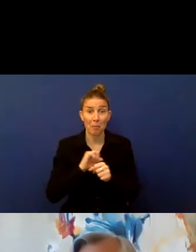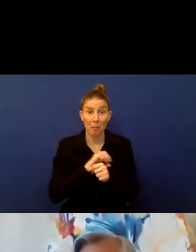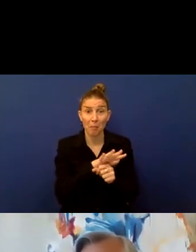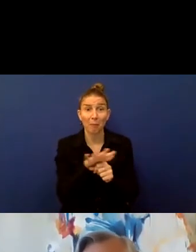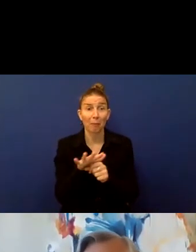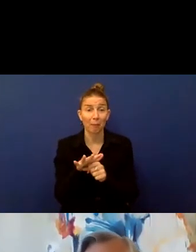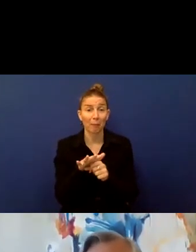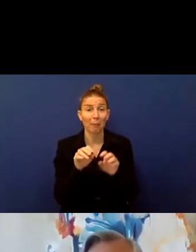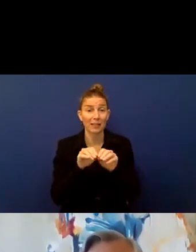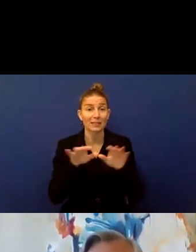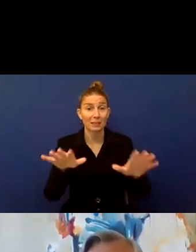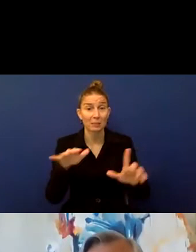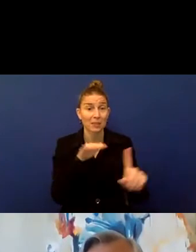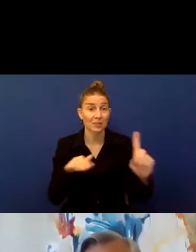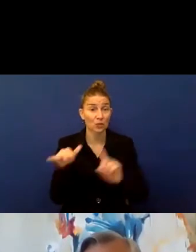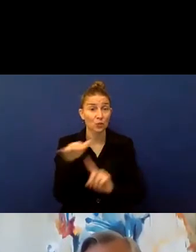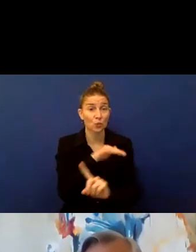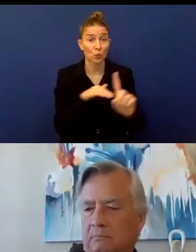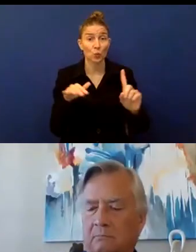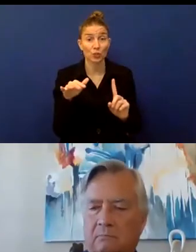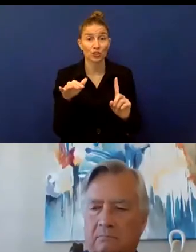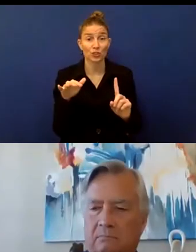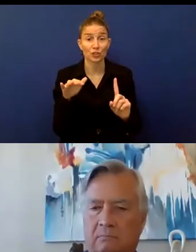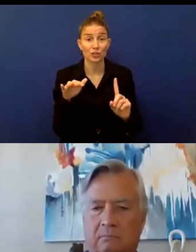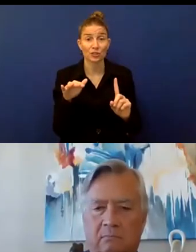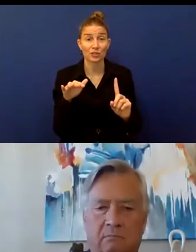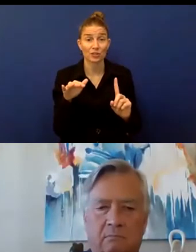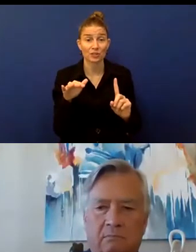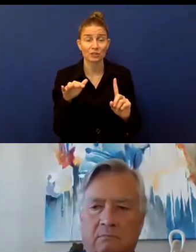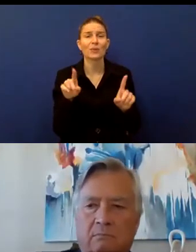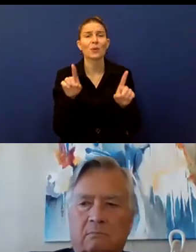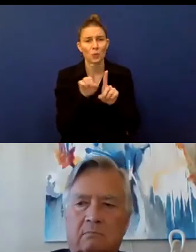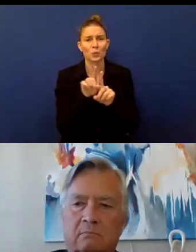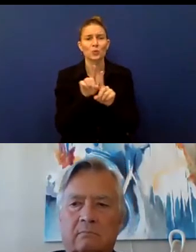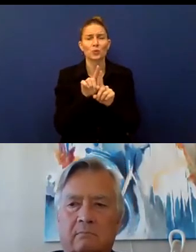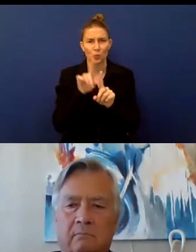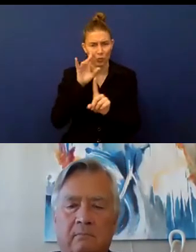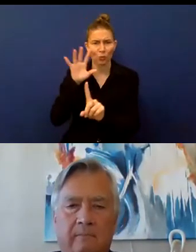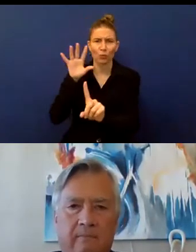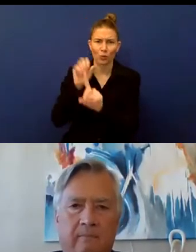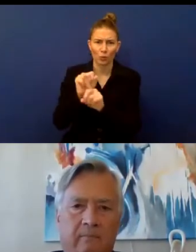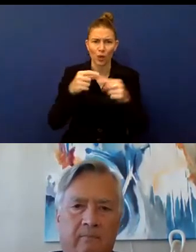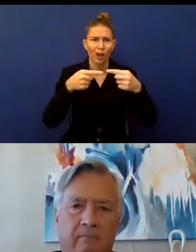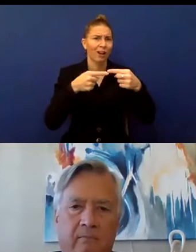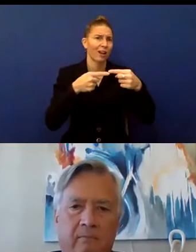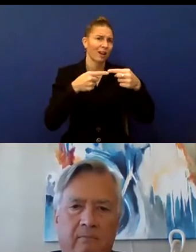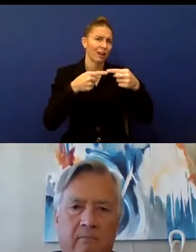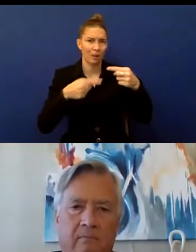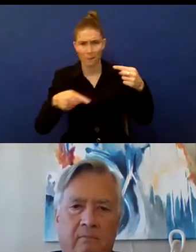situation, where we have also identified this huge gap that